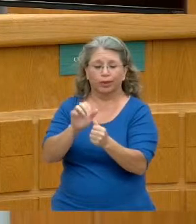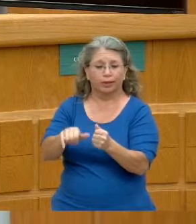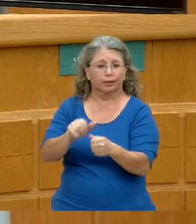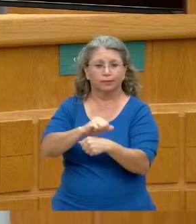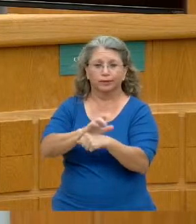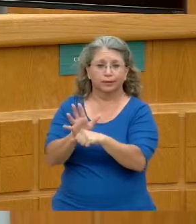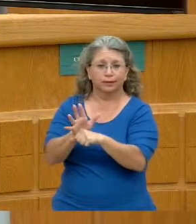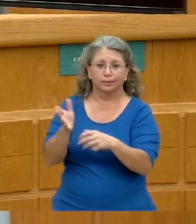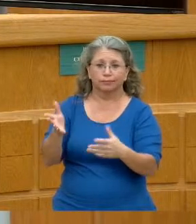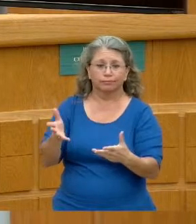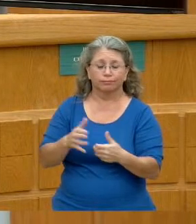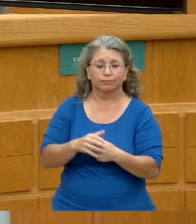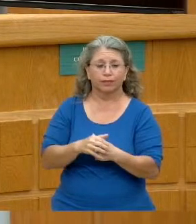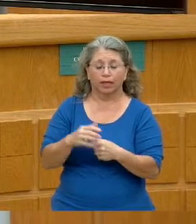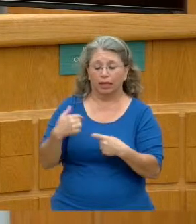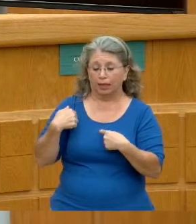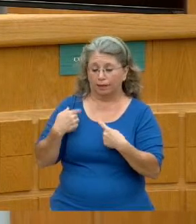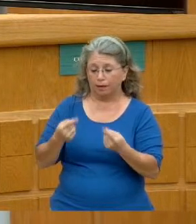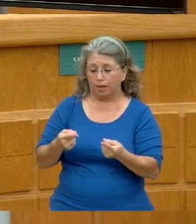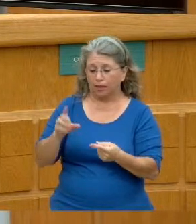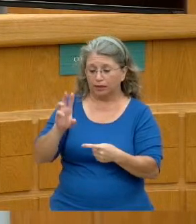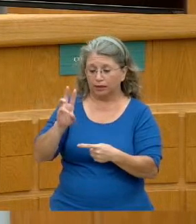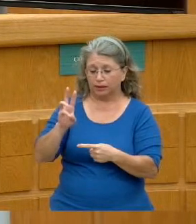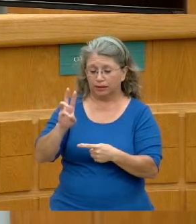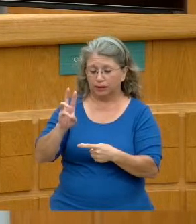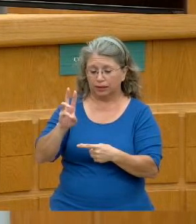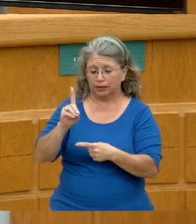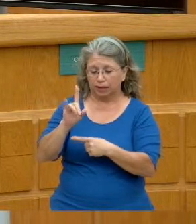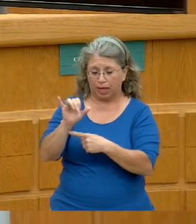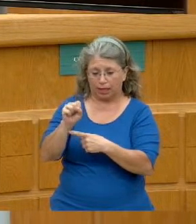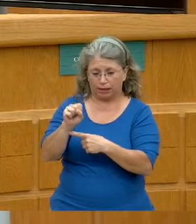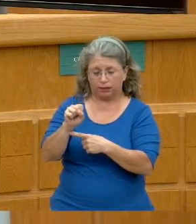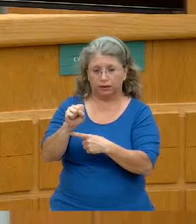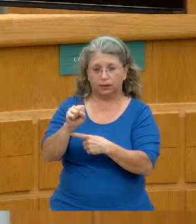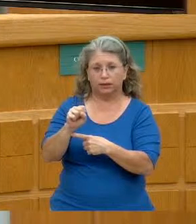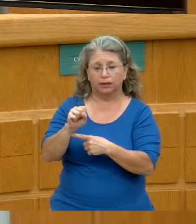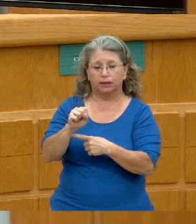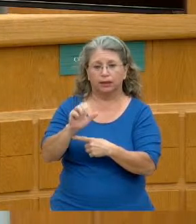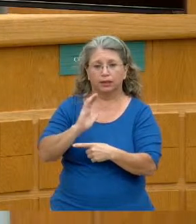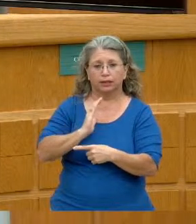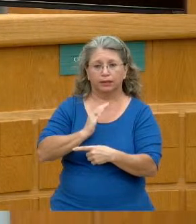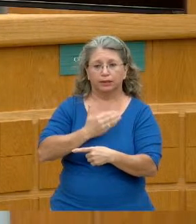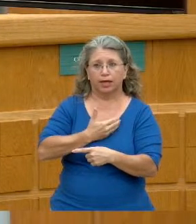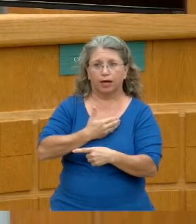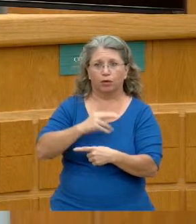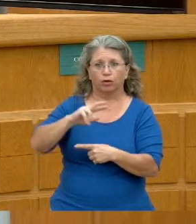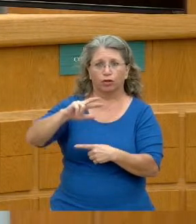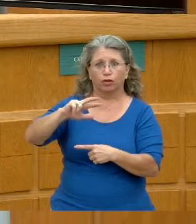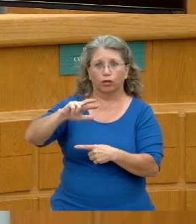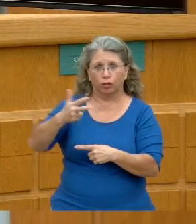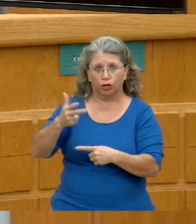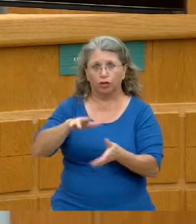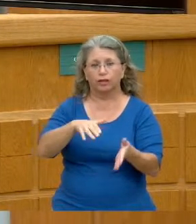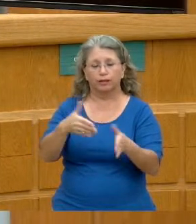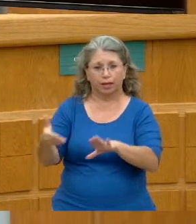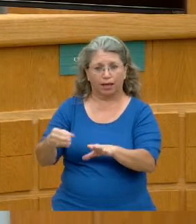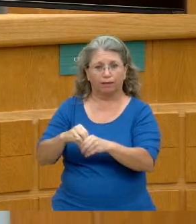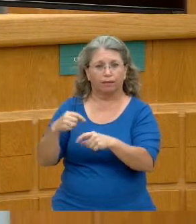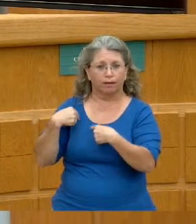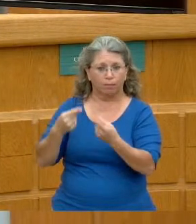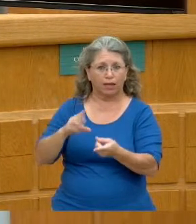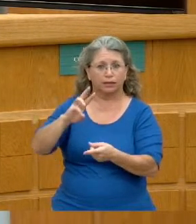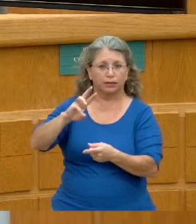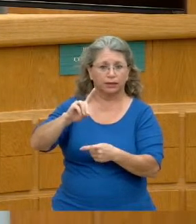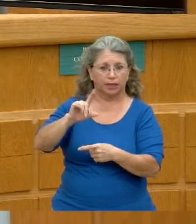days, in the last 6 days, I should say, this would be our third death in the last 6 days with this